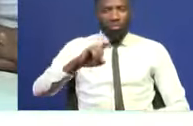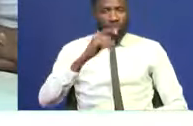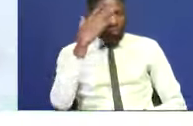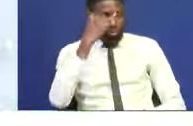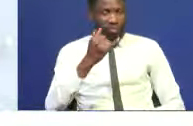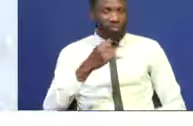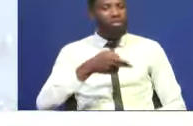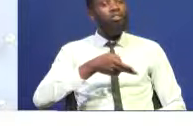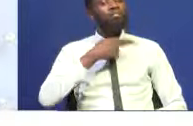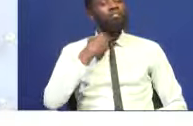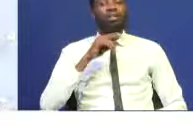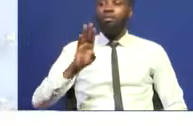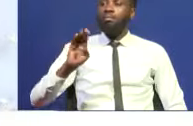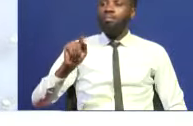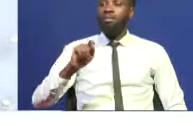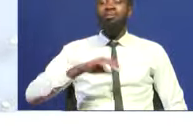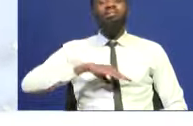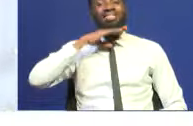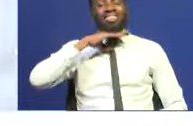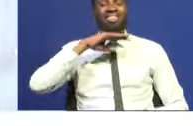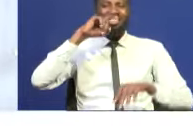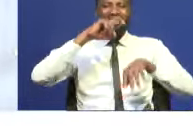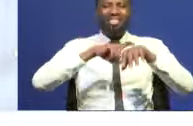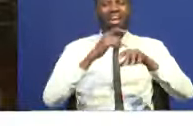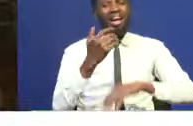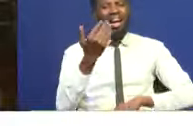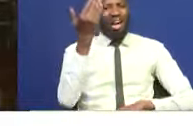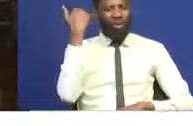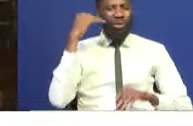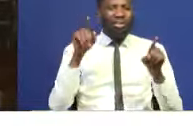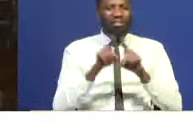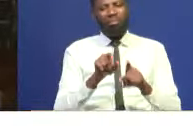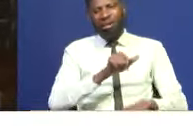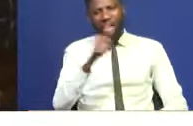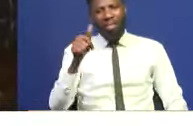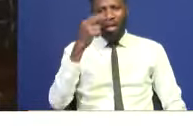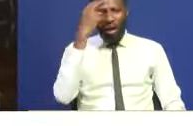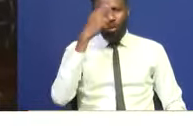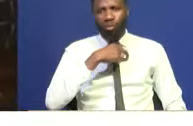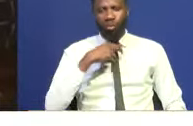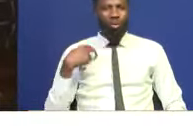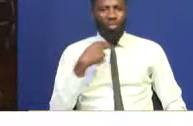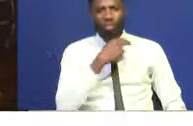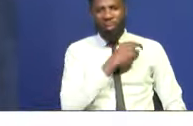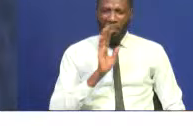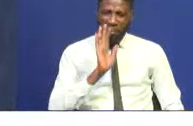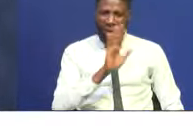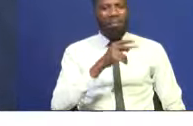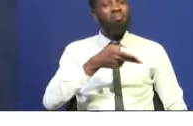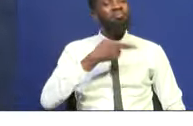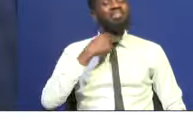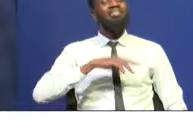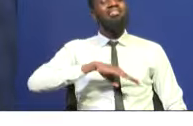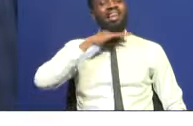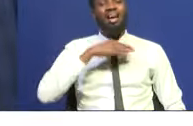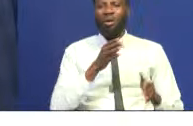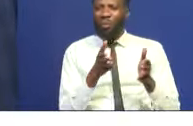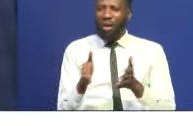Father Bet's death comes just weeks after another Catholic priest died under suspicious circumstances. It is so